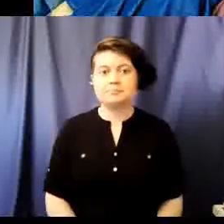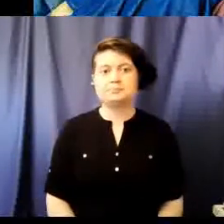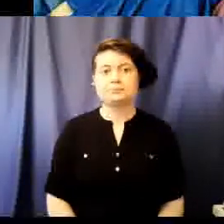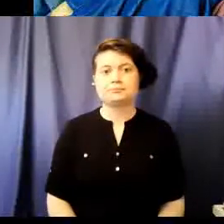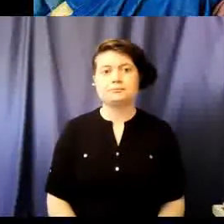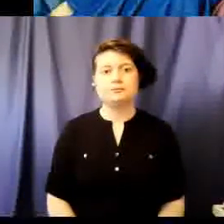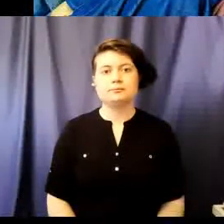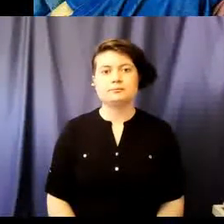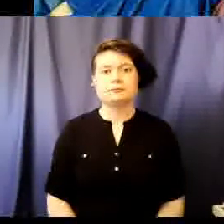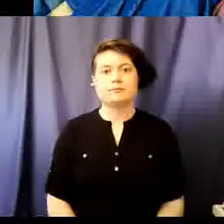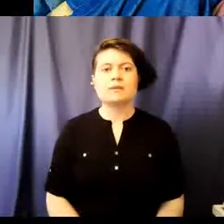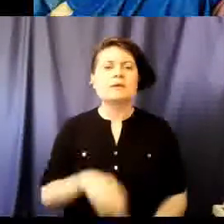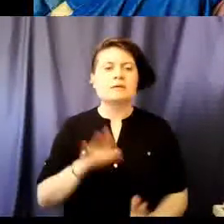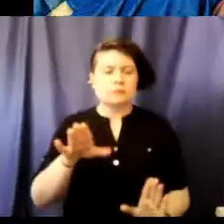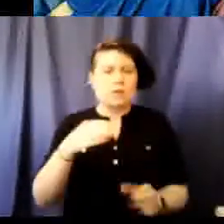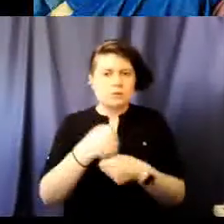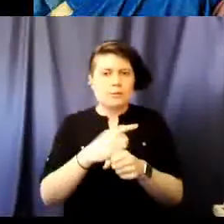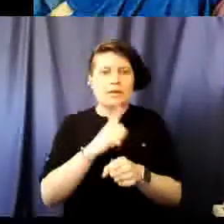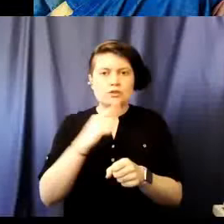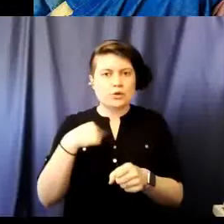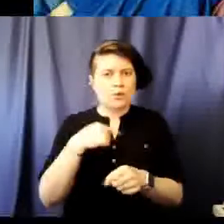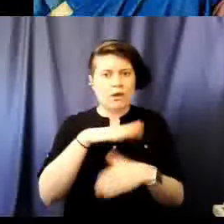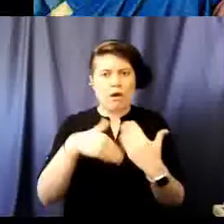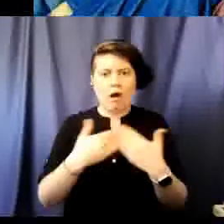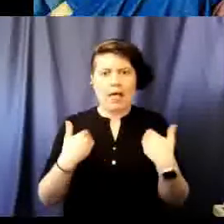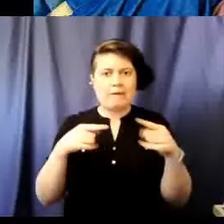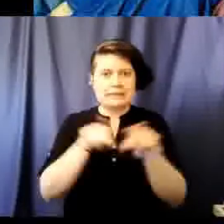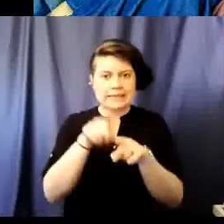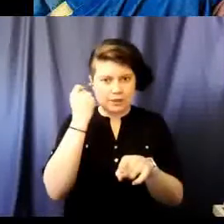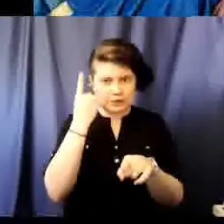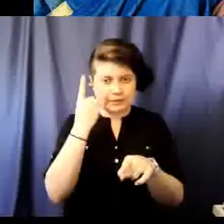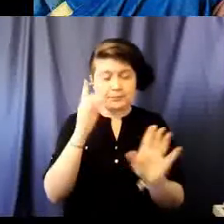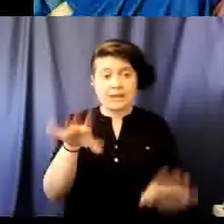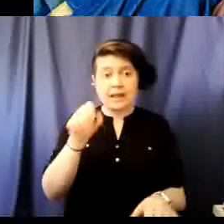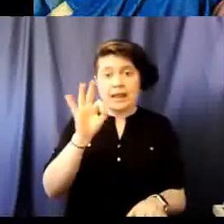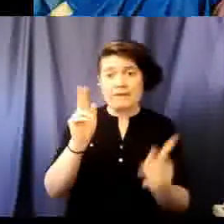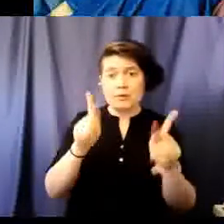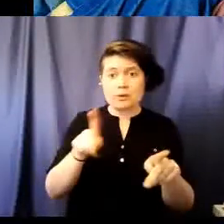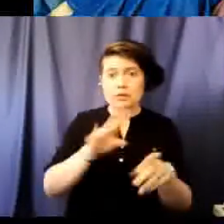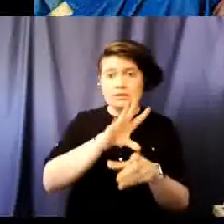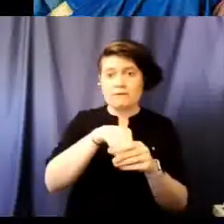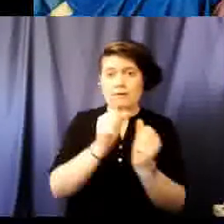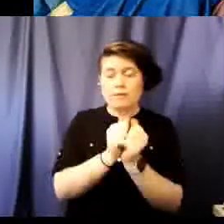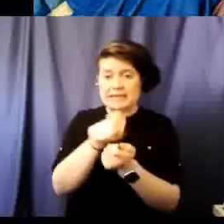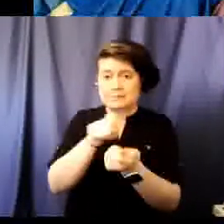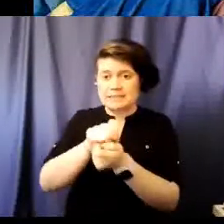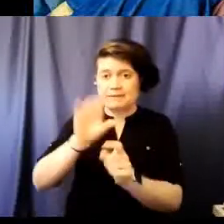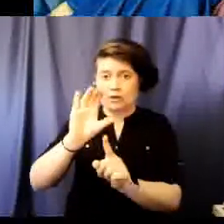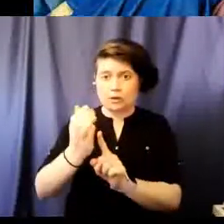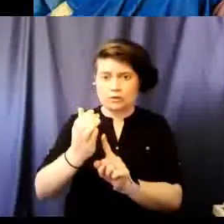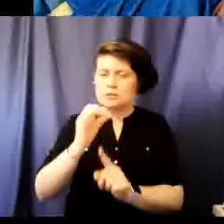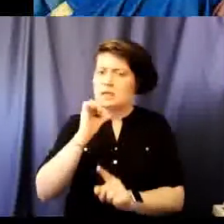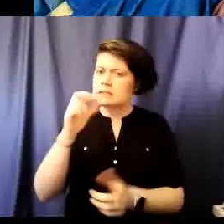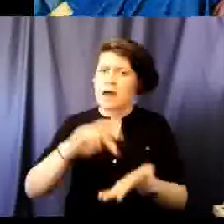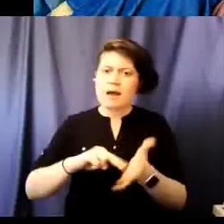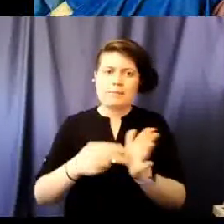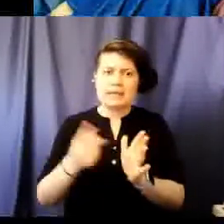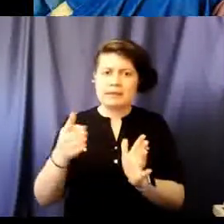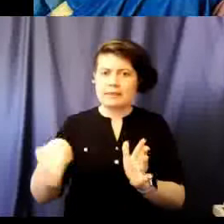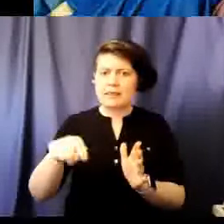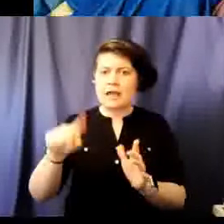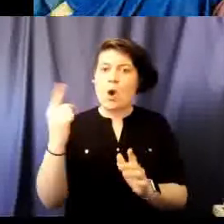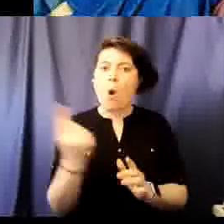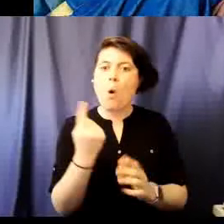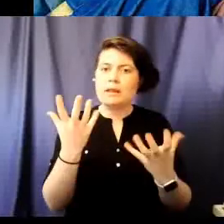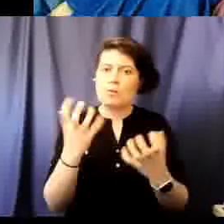Just to make sure we all have the same understanding, just because someone is a part of a specific culture, that doesn't mean that they want to be in